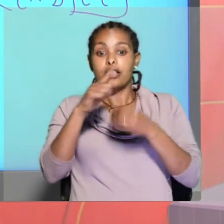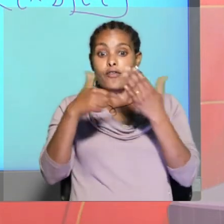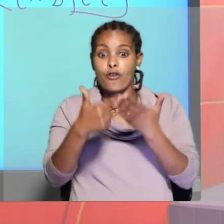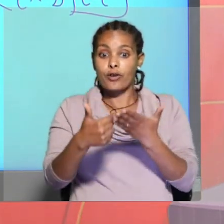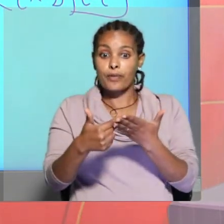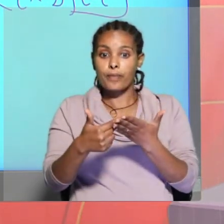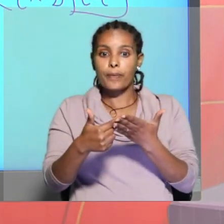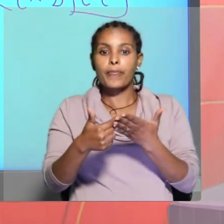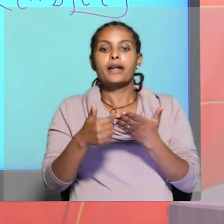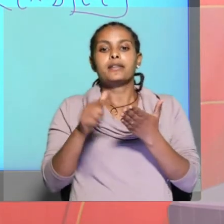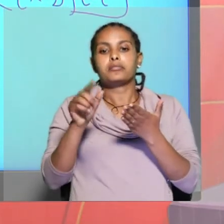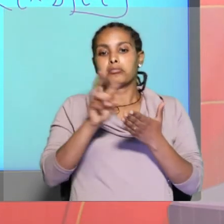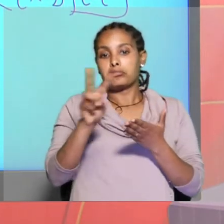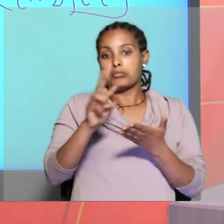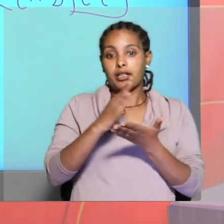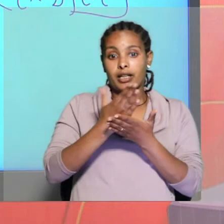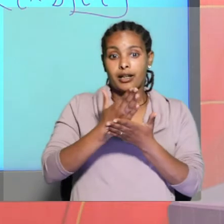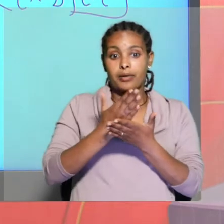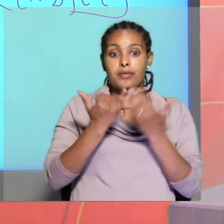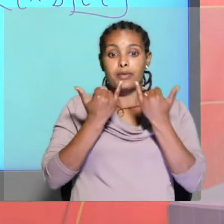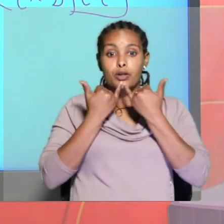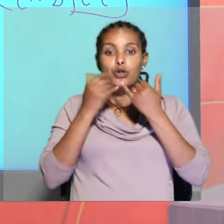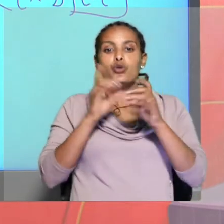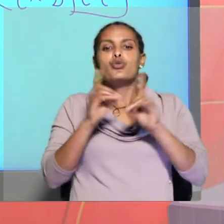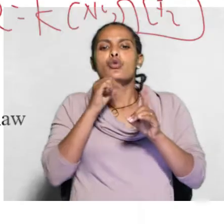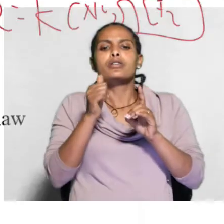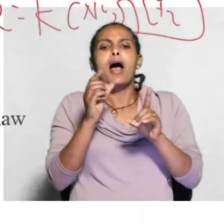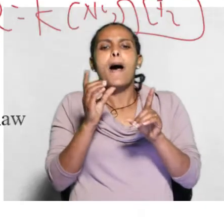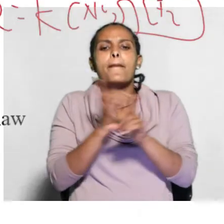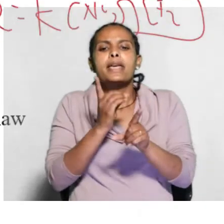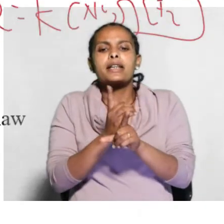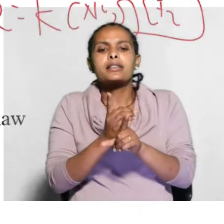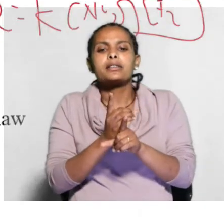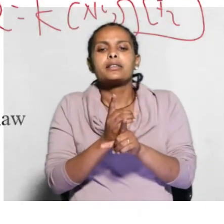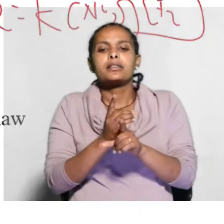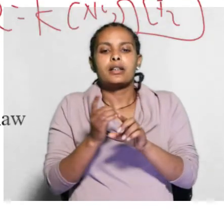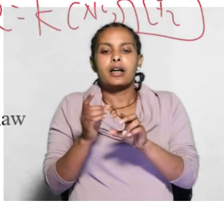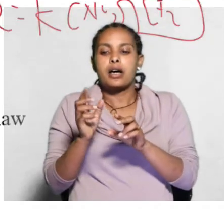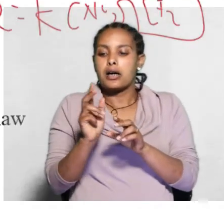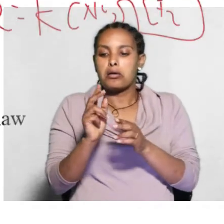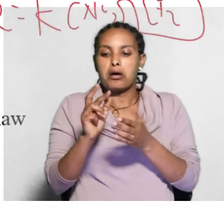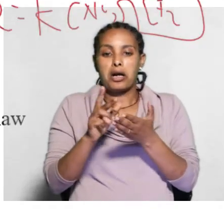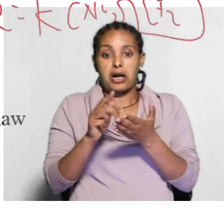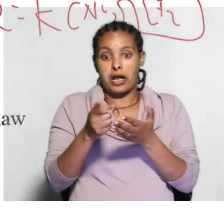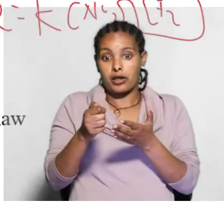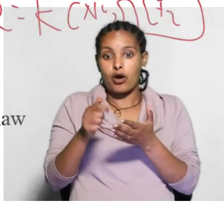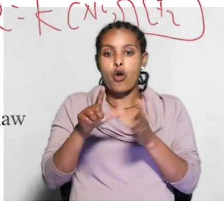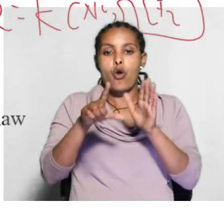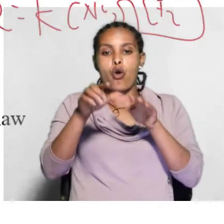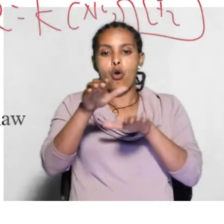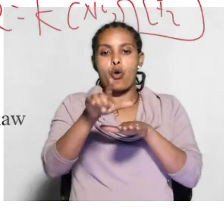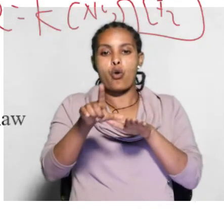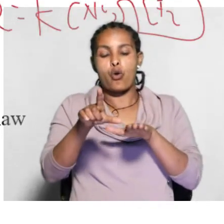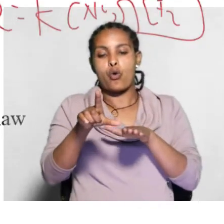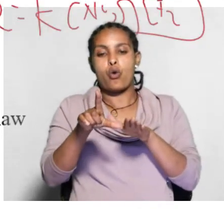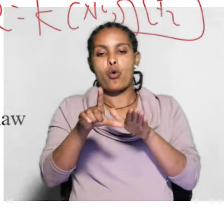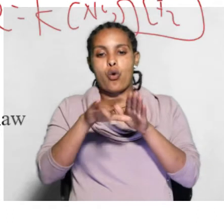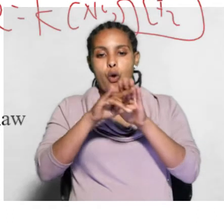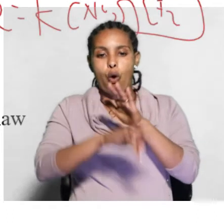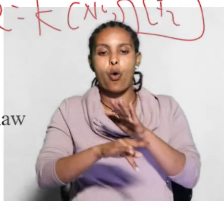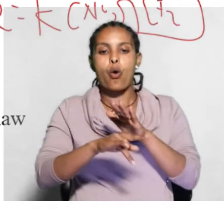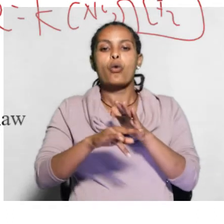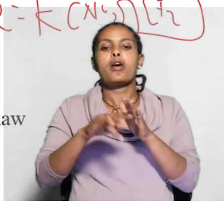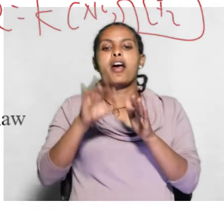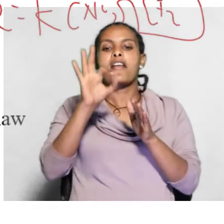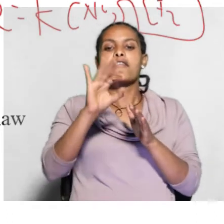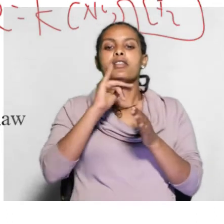Therefore, intermediates do not appear in the rate law expression. F is the